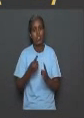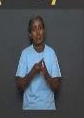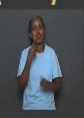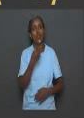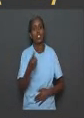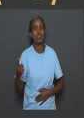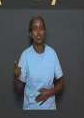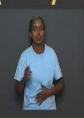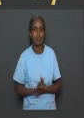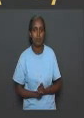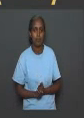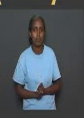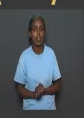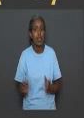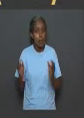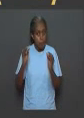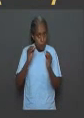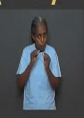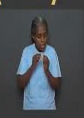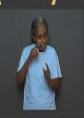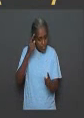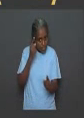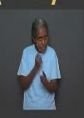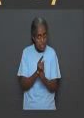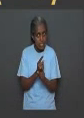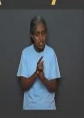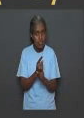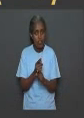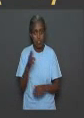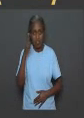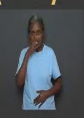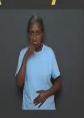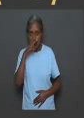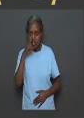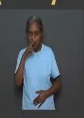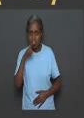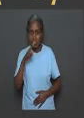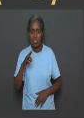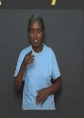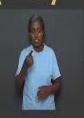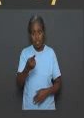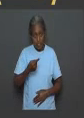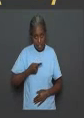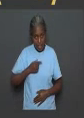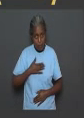each. Plus, just for fun, tell me the